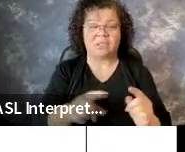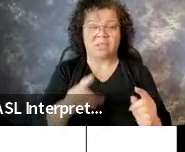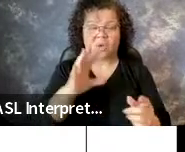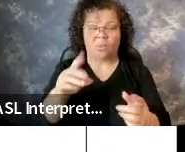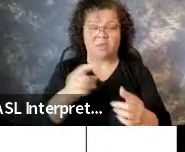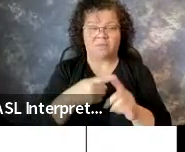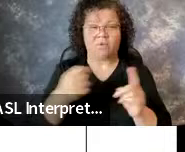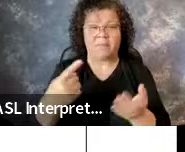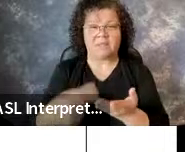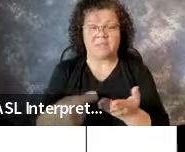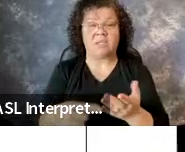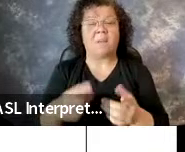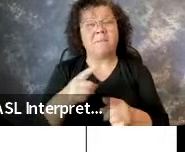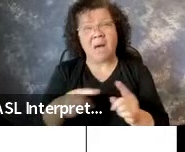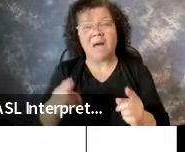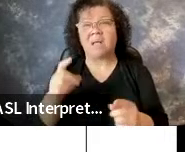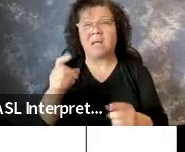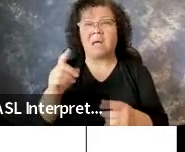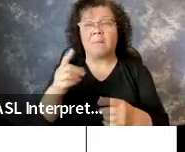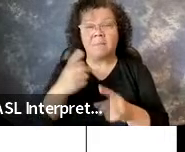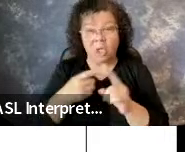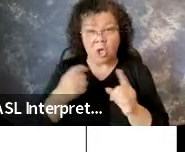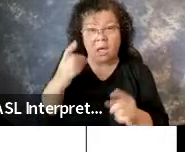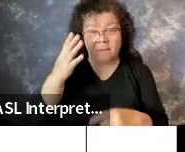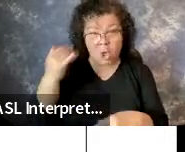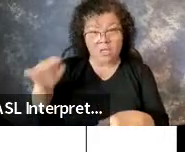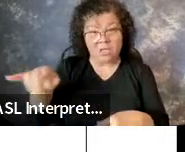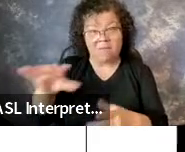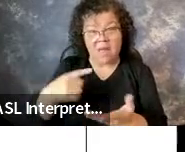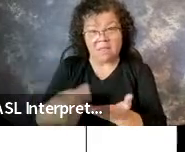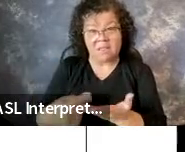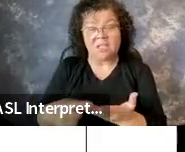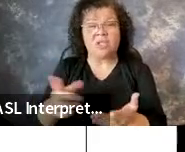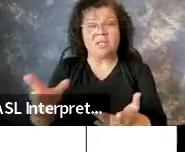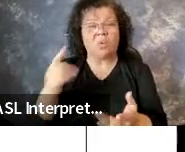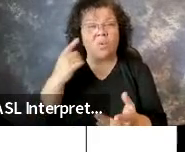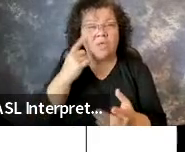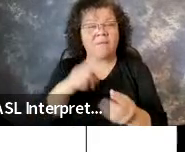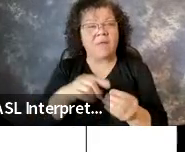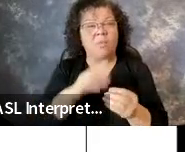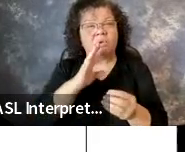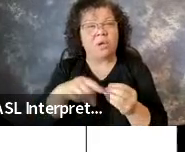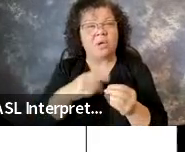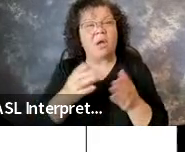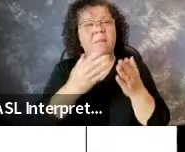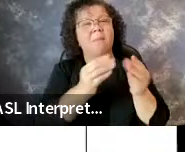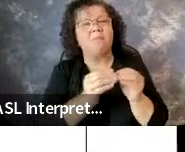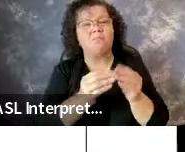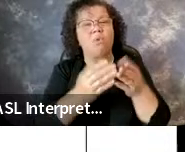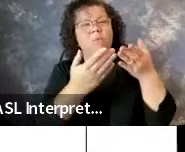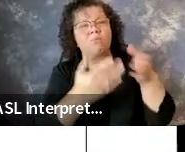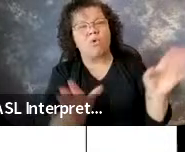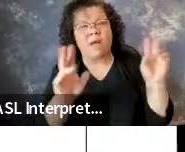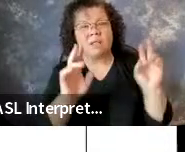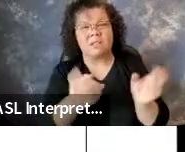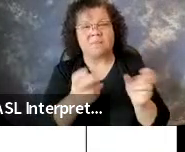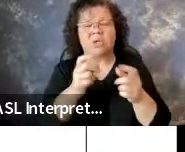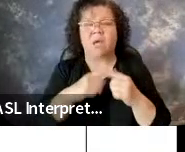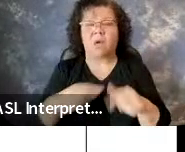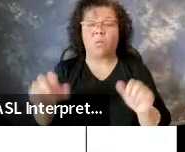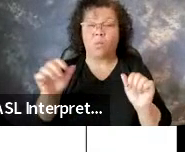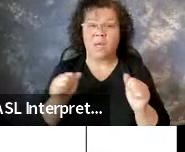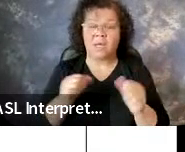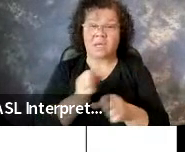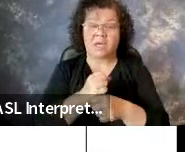discussion we had, we felt that this really was speaking to a broader subject and felt like it could be turned into a